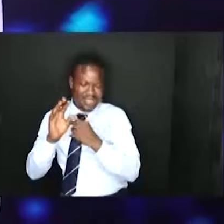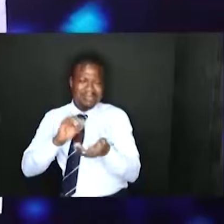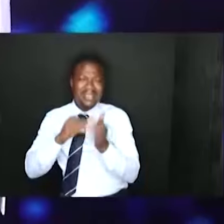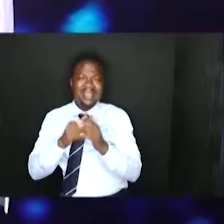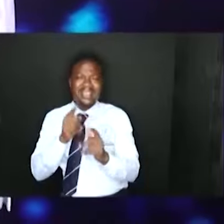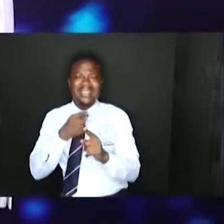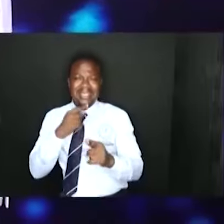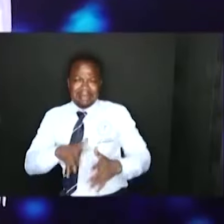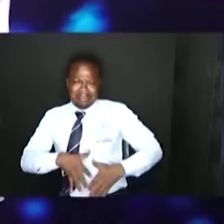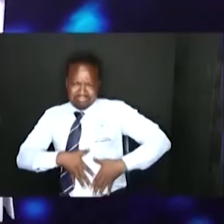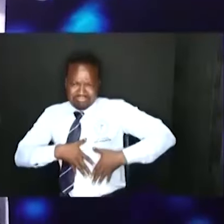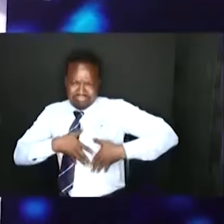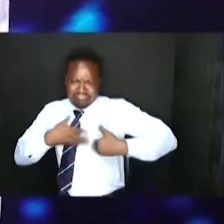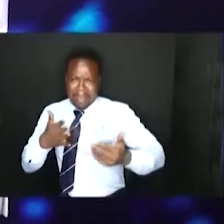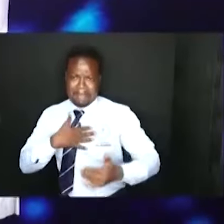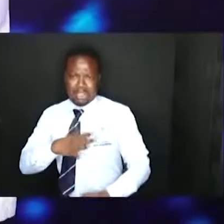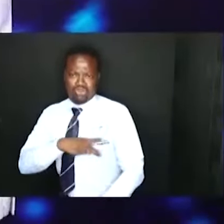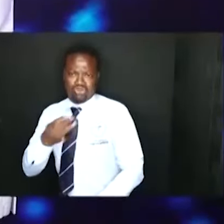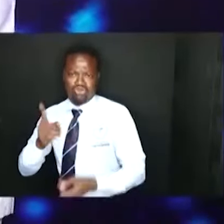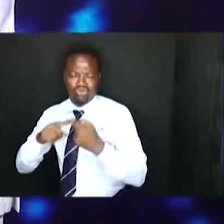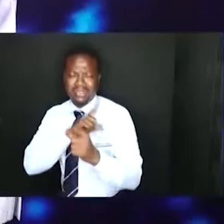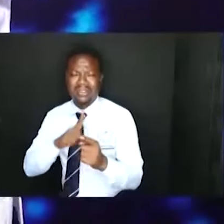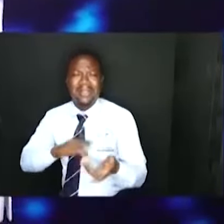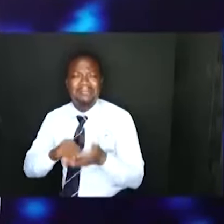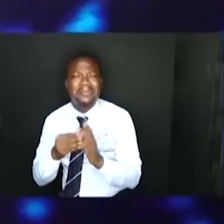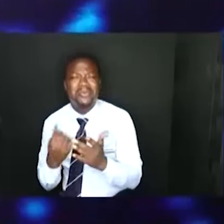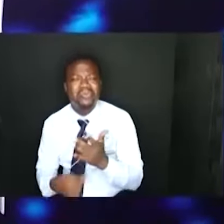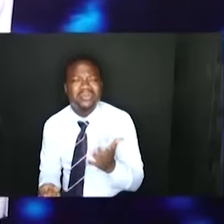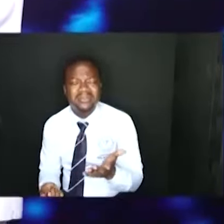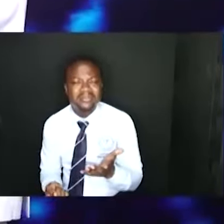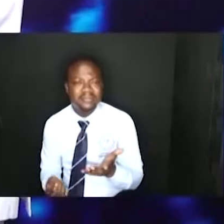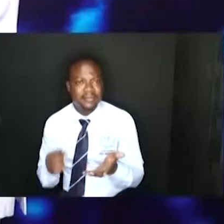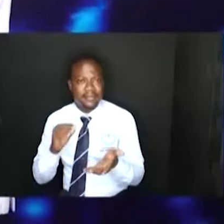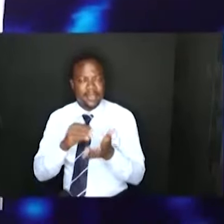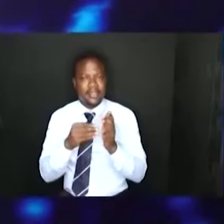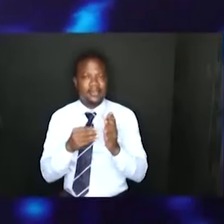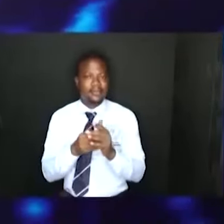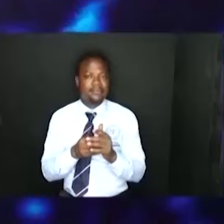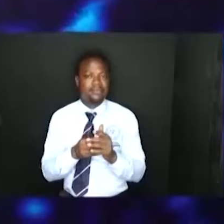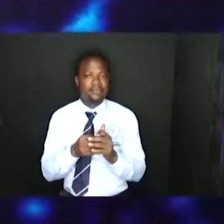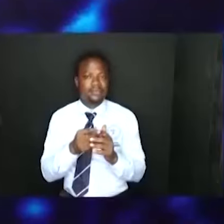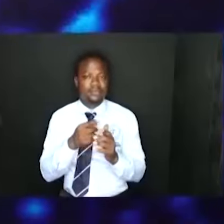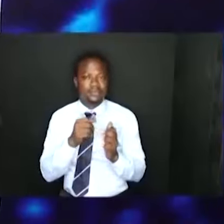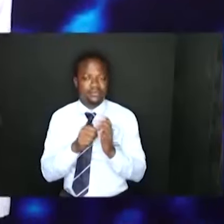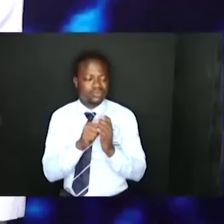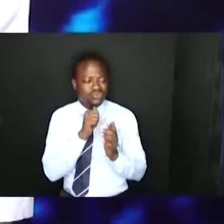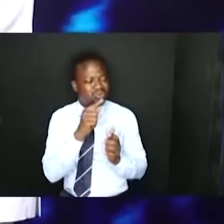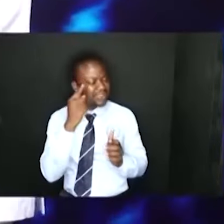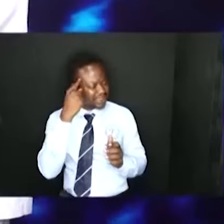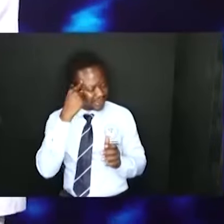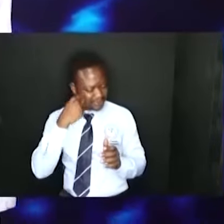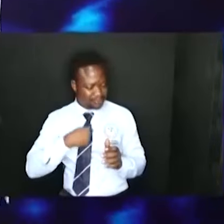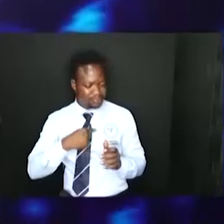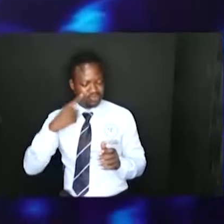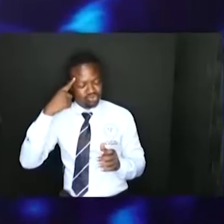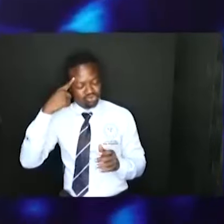pouring out her soul to the Lord? Na o hwie ne kra gu ewurade ene mu no e de na opa akire. Do not take your servant for a wicked woman.